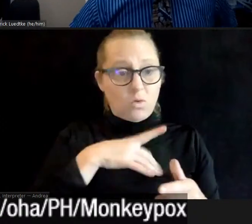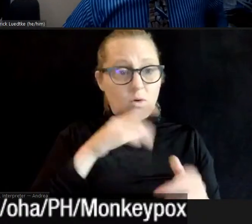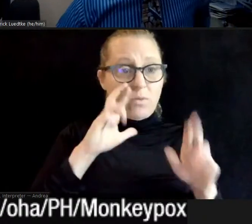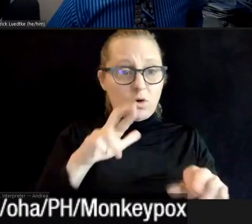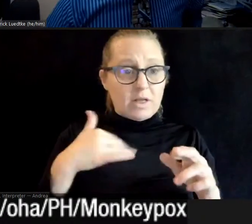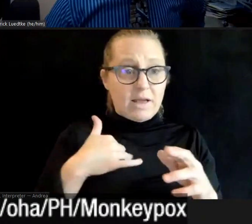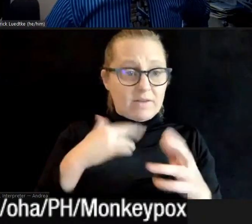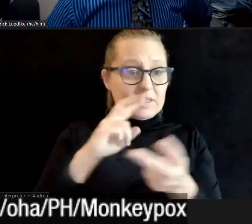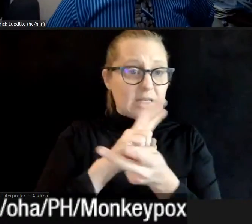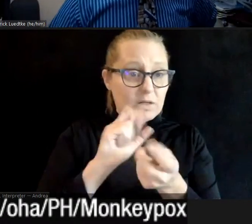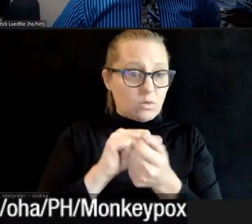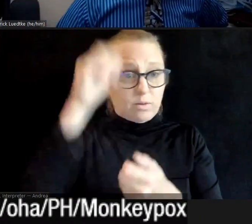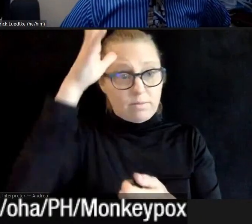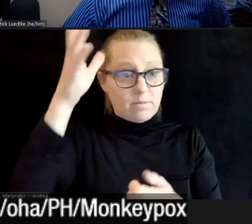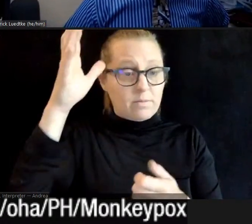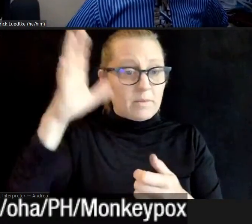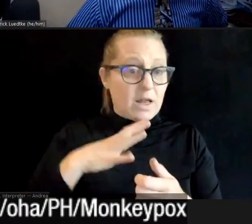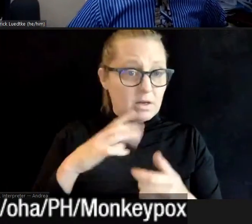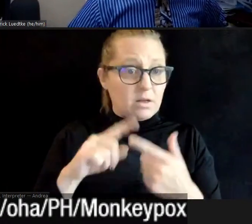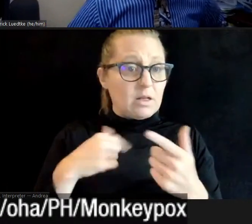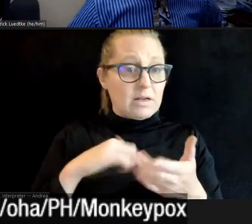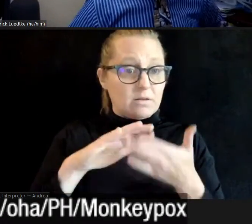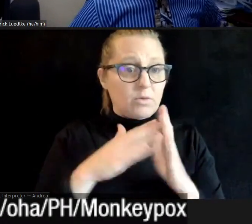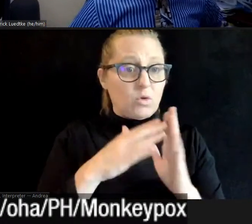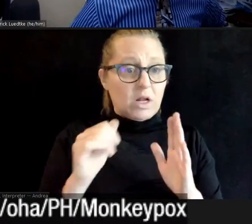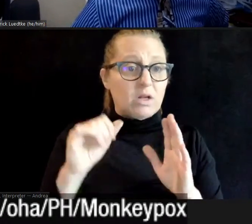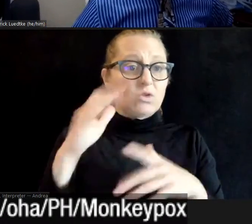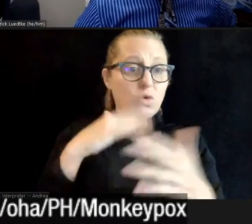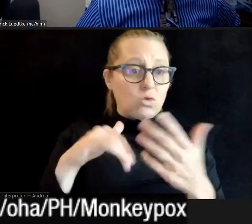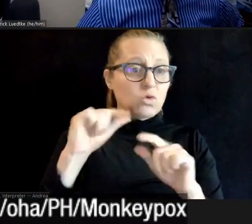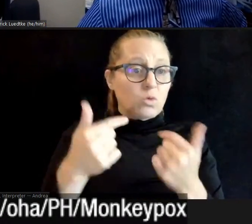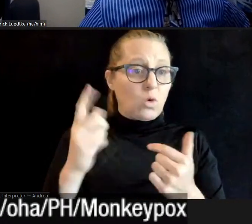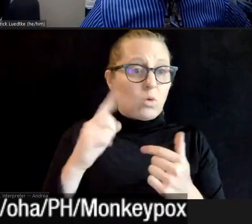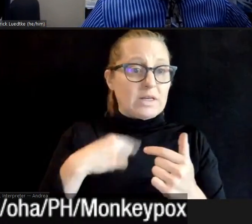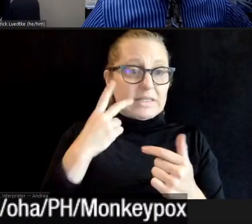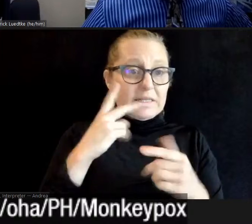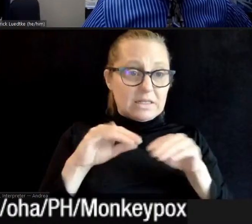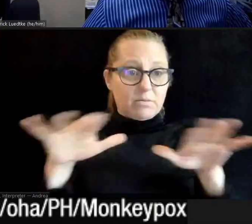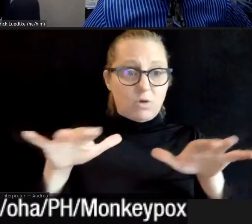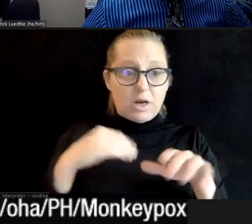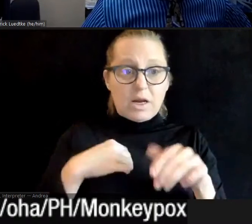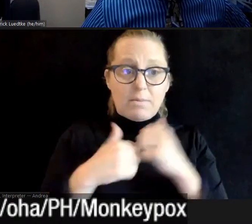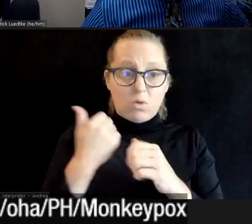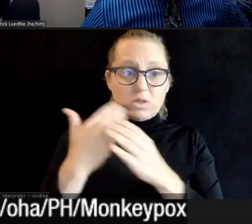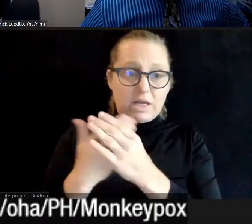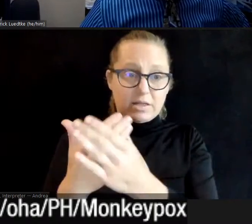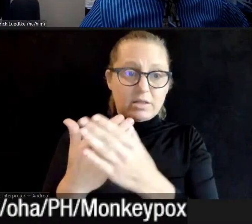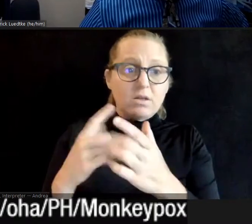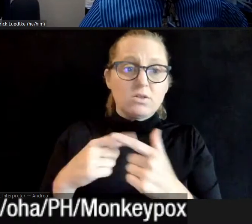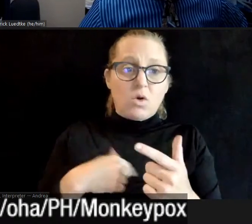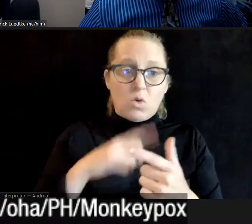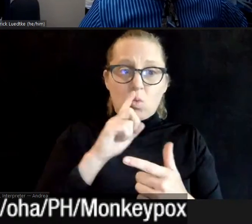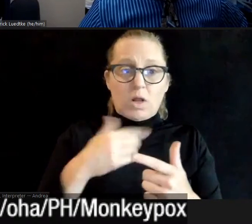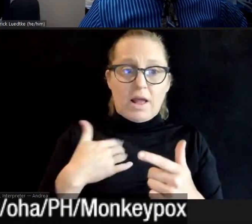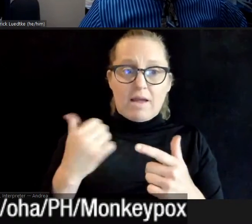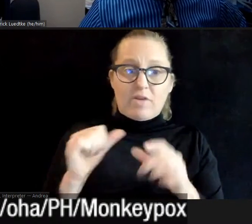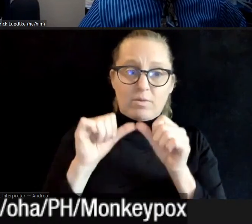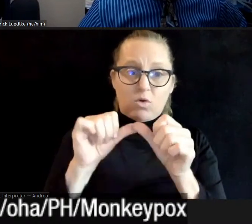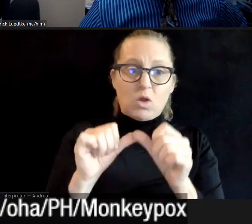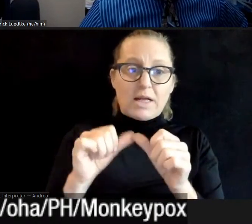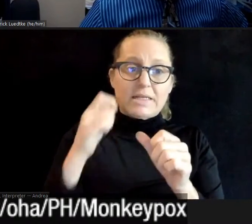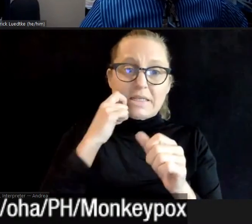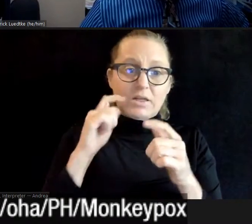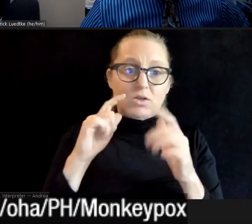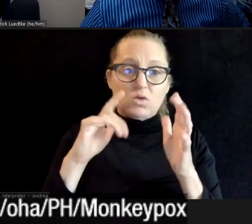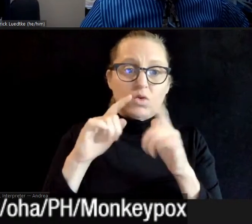these are communities and social groups where we're seeing spread right now in the vast majority of our cases. So having prolonged skin-to-skin